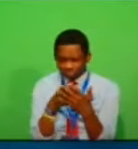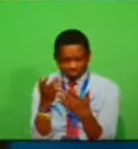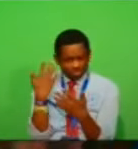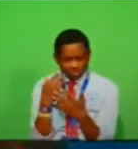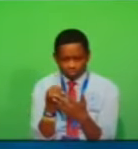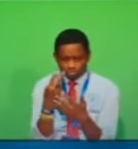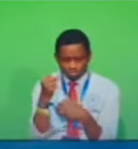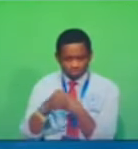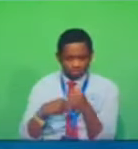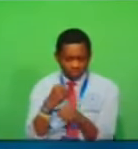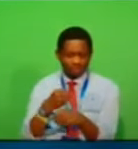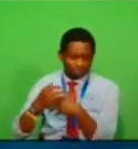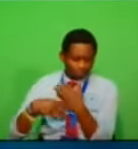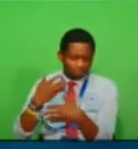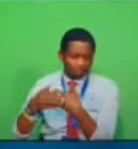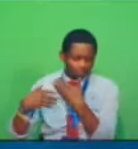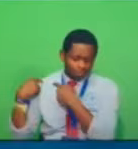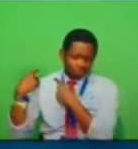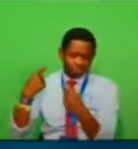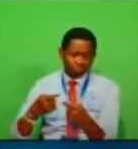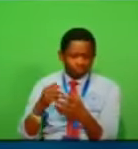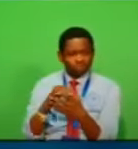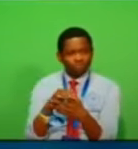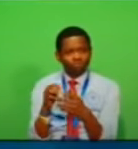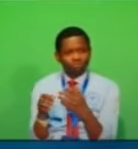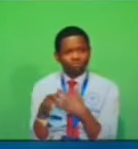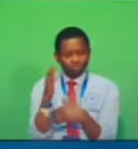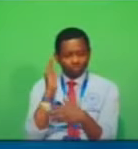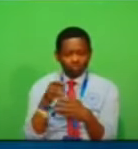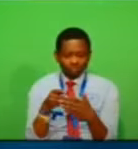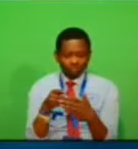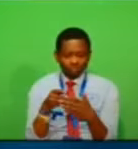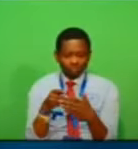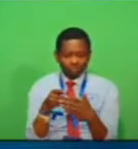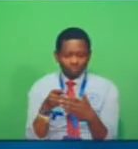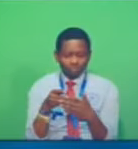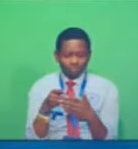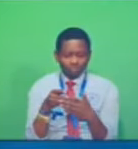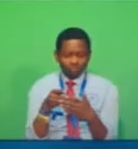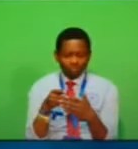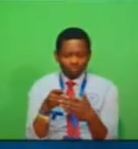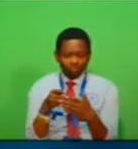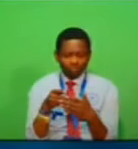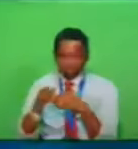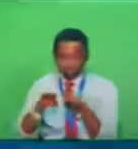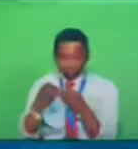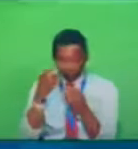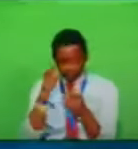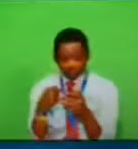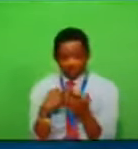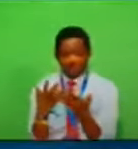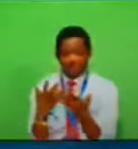God, similarly, I love that what you've spoken about, but God won't leave you. And he's let doors open, the fact that we can influence the